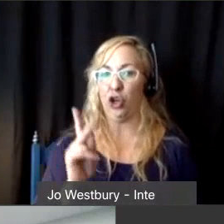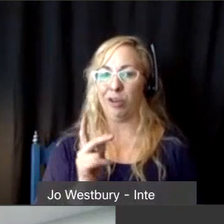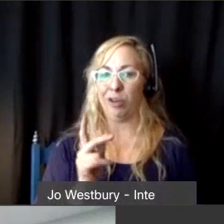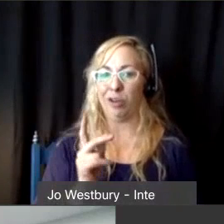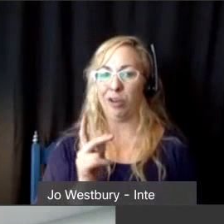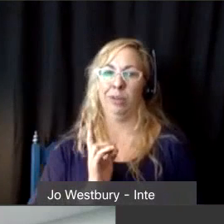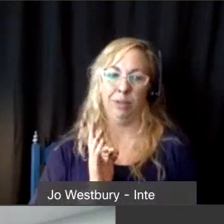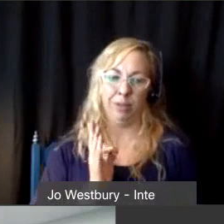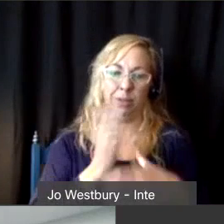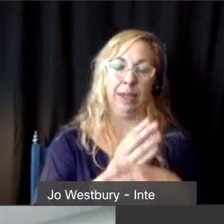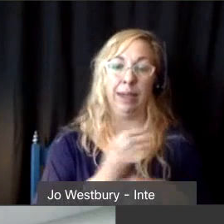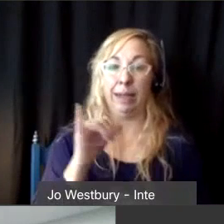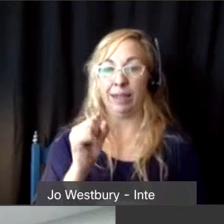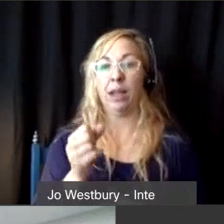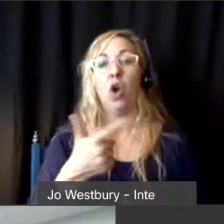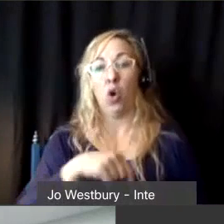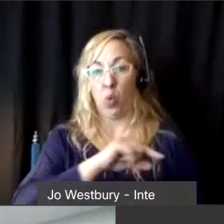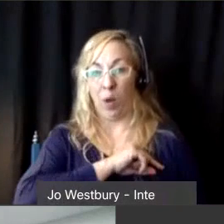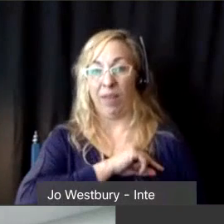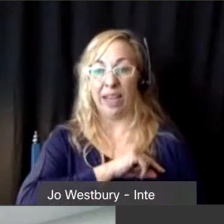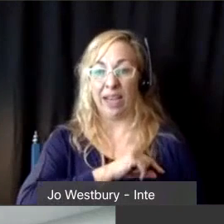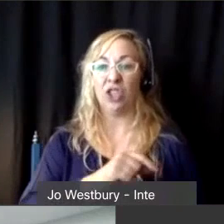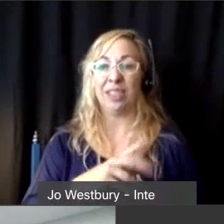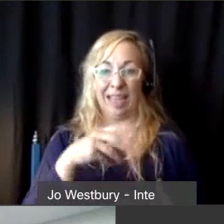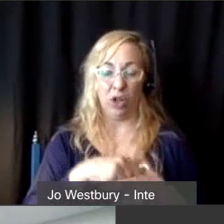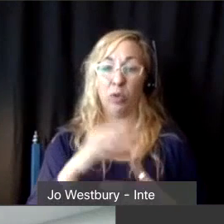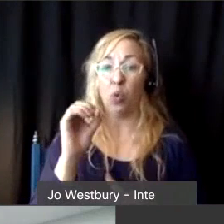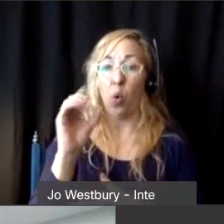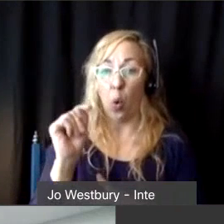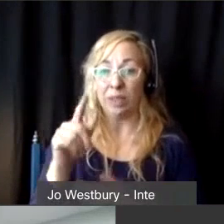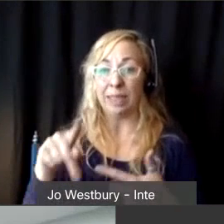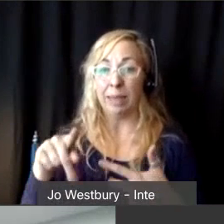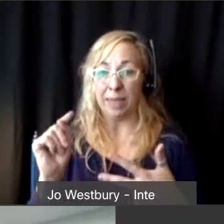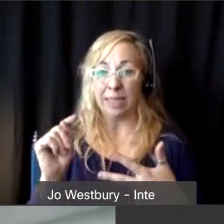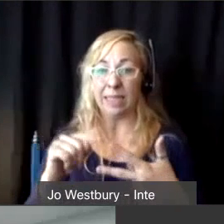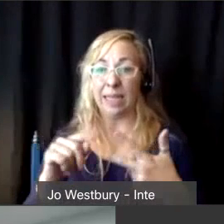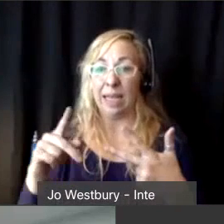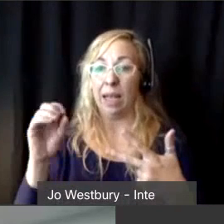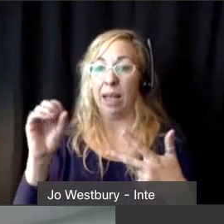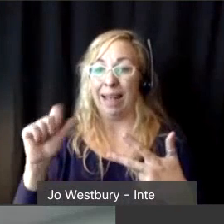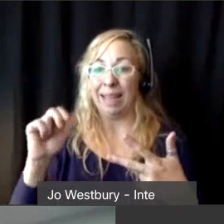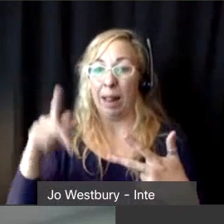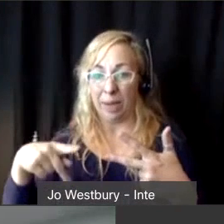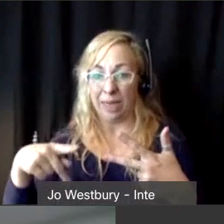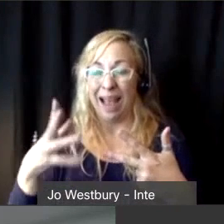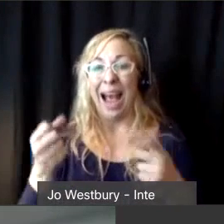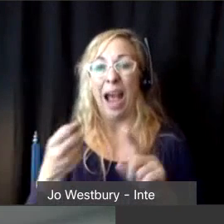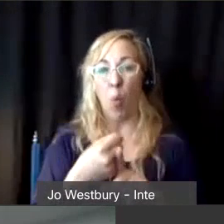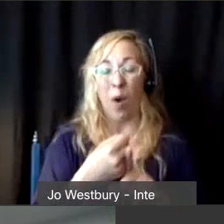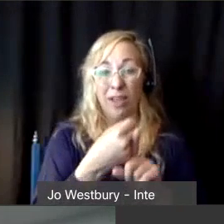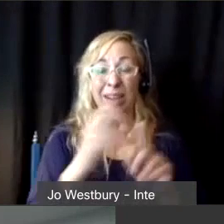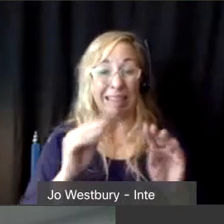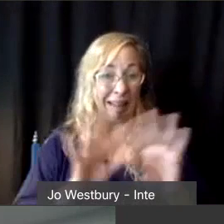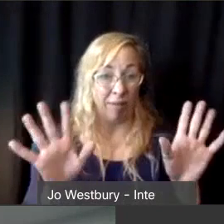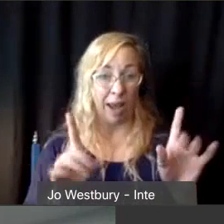so yes, so the qualifications include OTPTs and SLPs. I just wanted to make it clear that you have to still apply to be an AT provider in